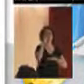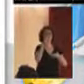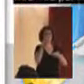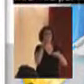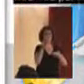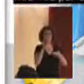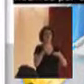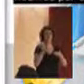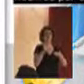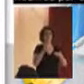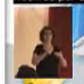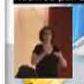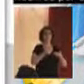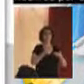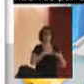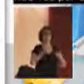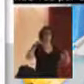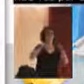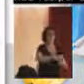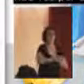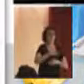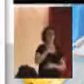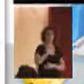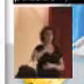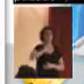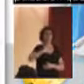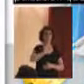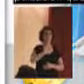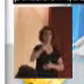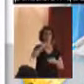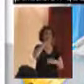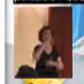telephony should contribute to their personal autonomy. And